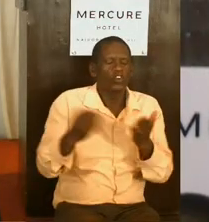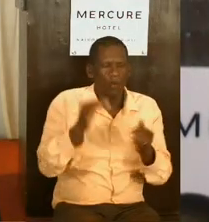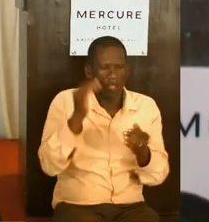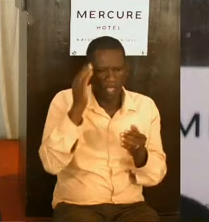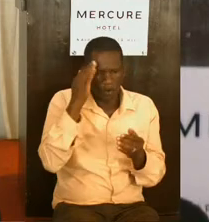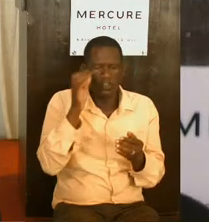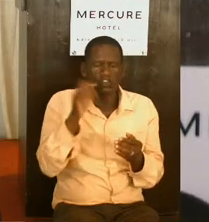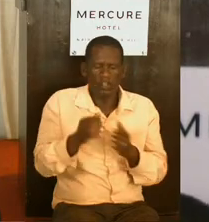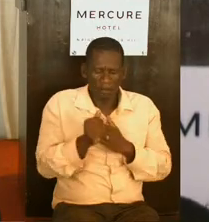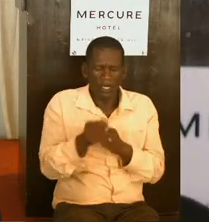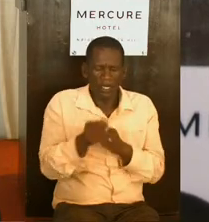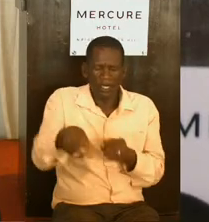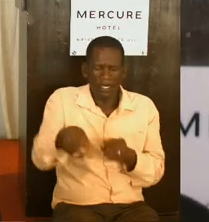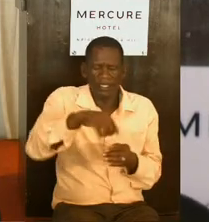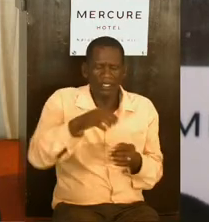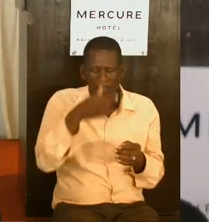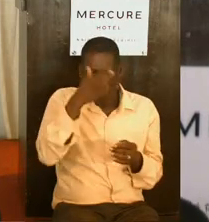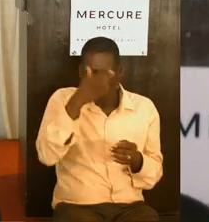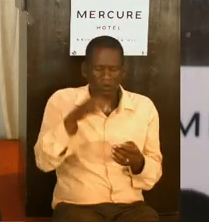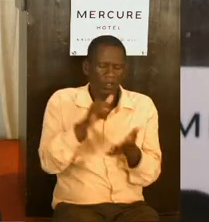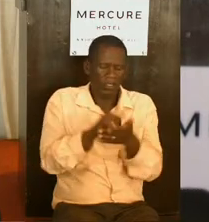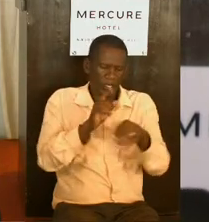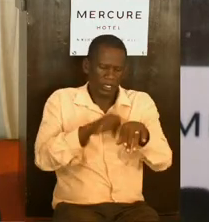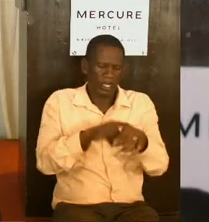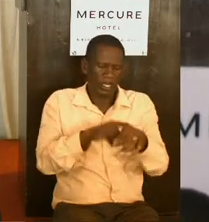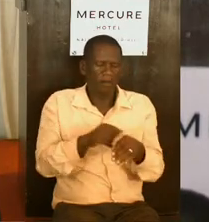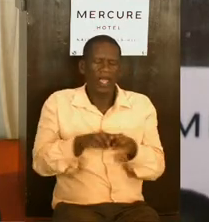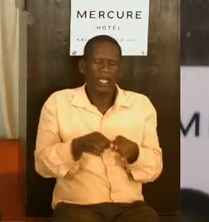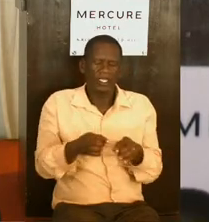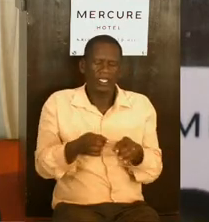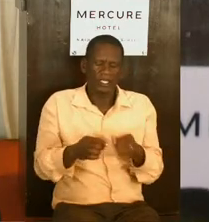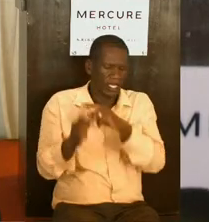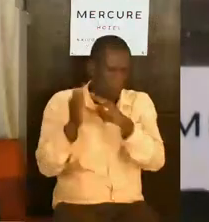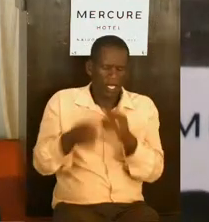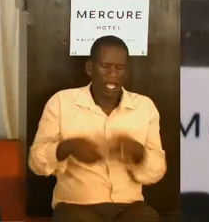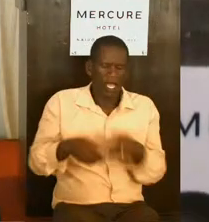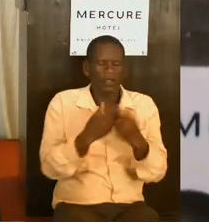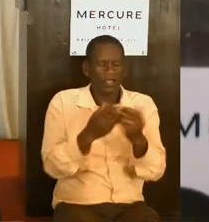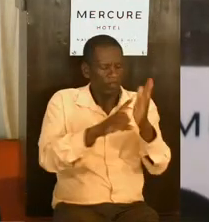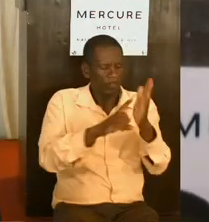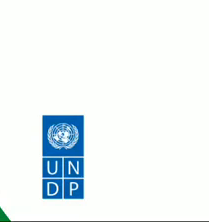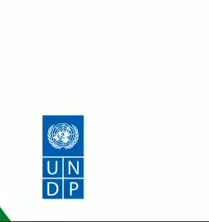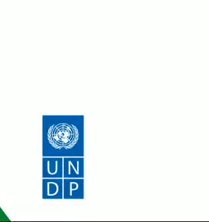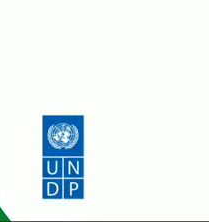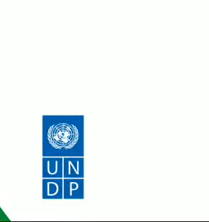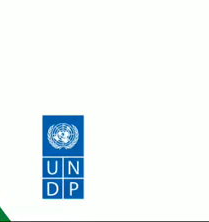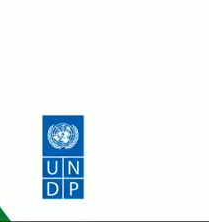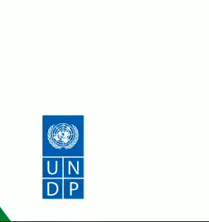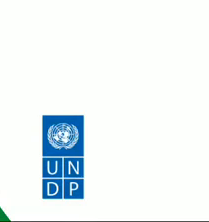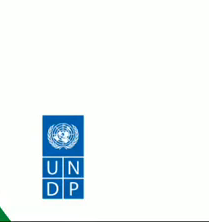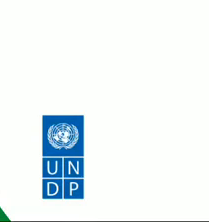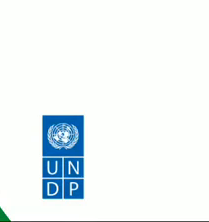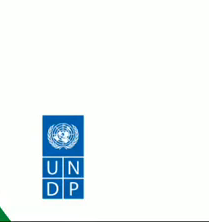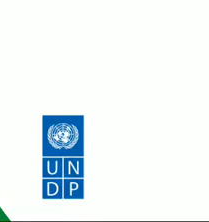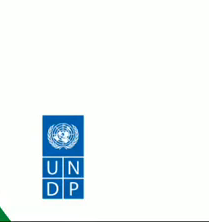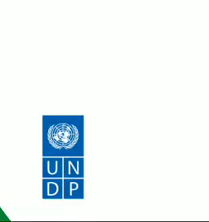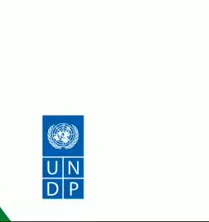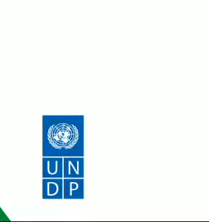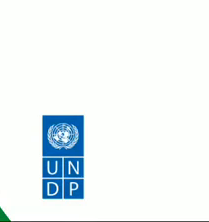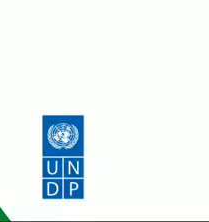education should have taken us because that period has witnessed I'll give an example of why I'm calling them